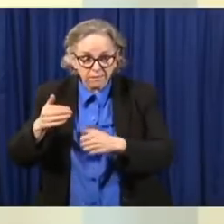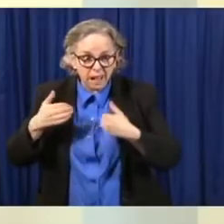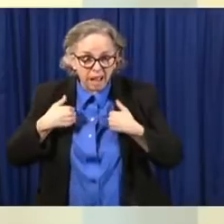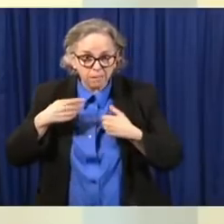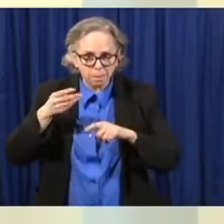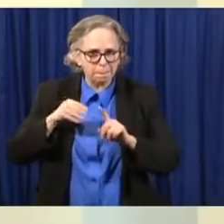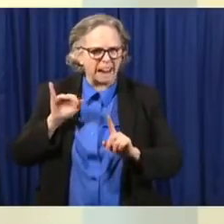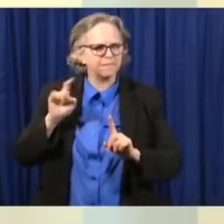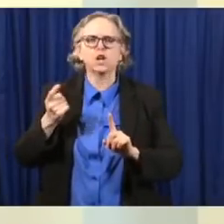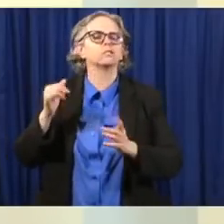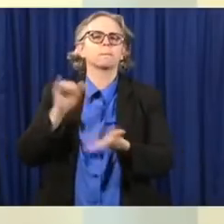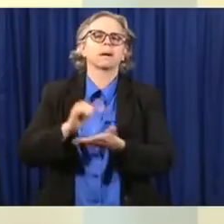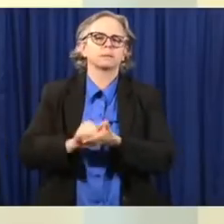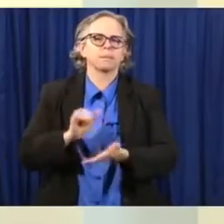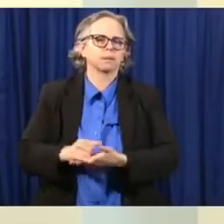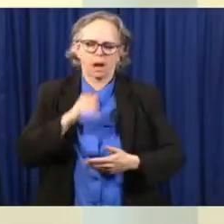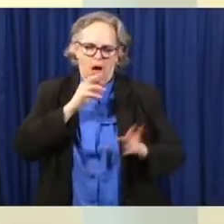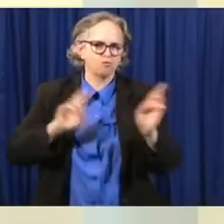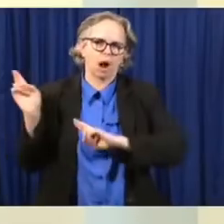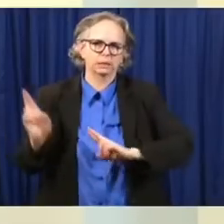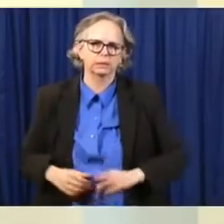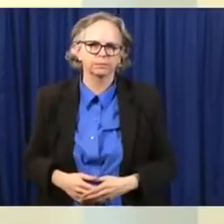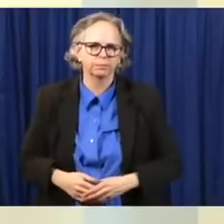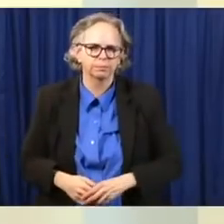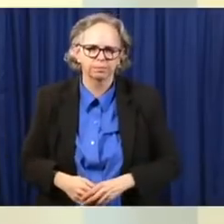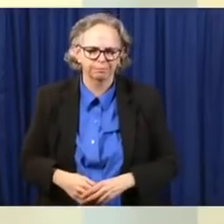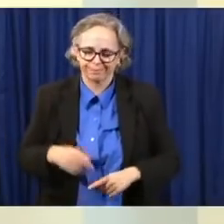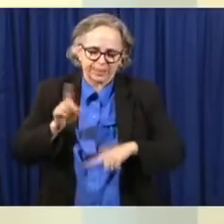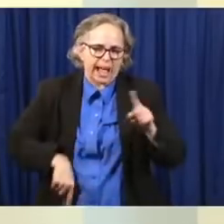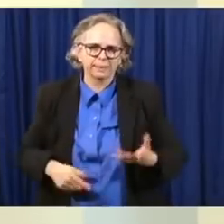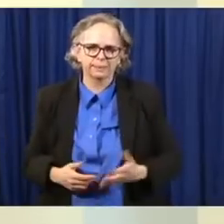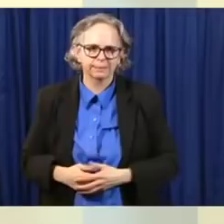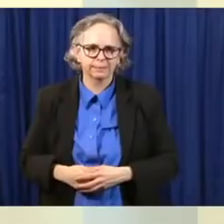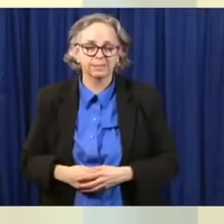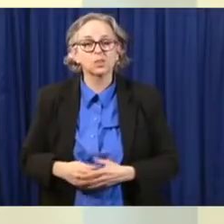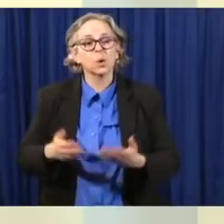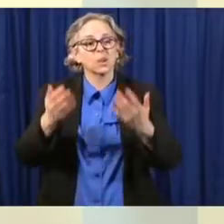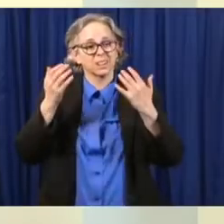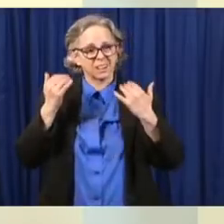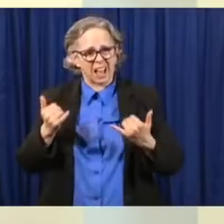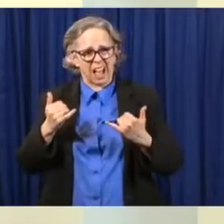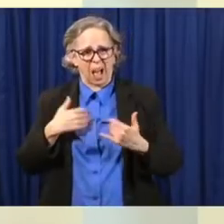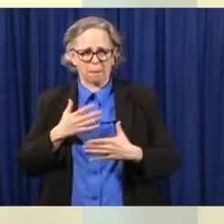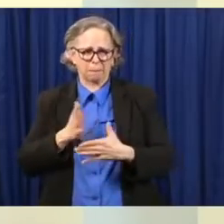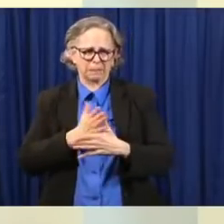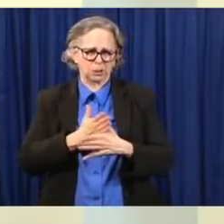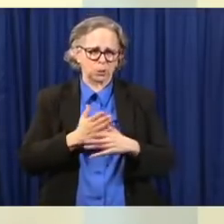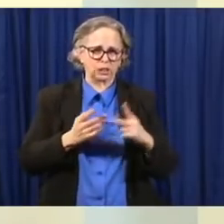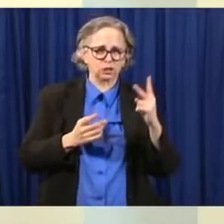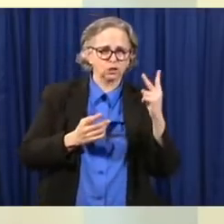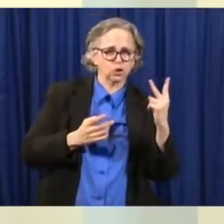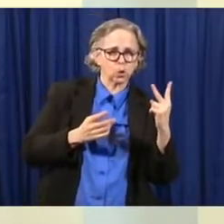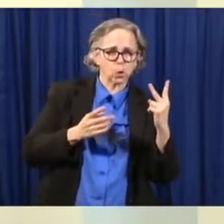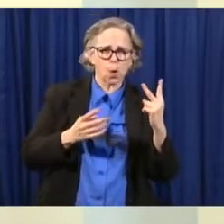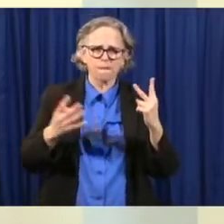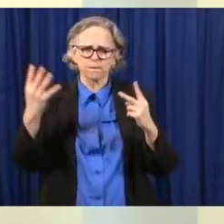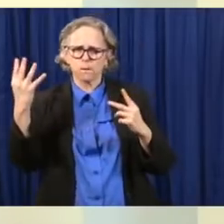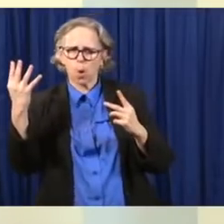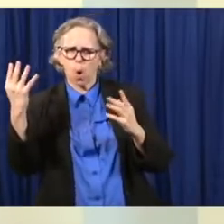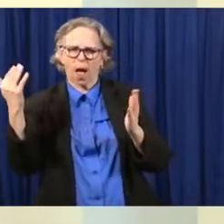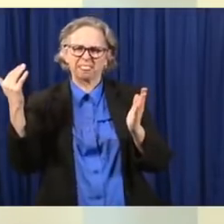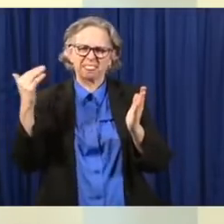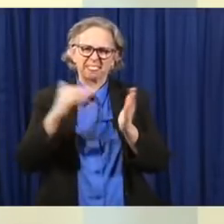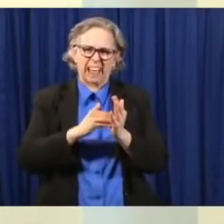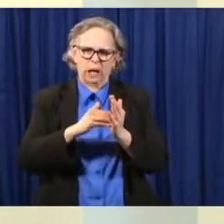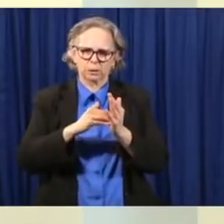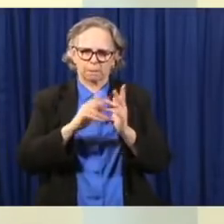that's just true. Right now, we are doing between 2,000 and 4,000 tests per day over